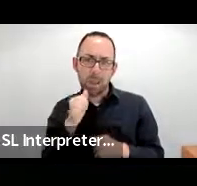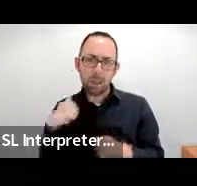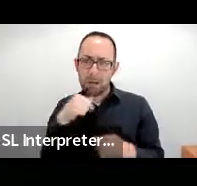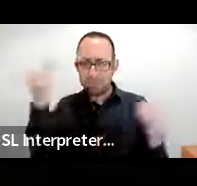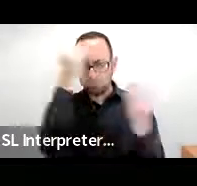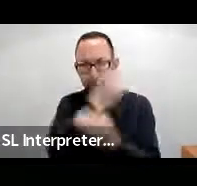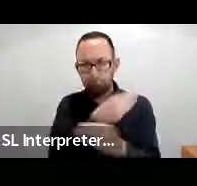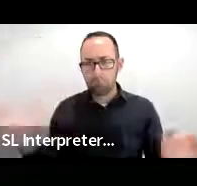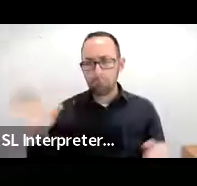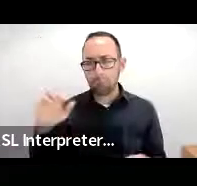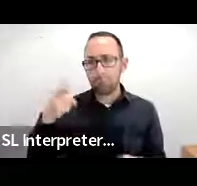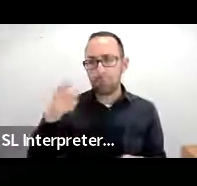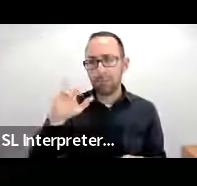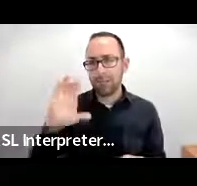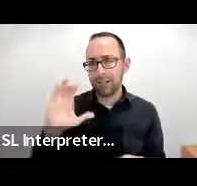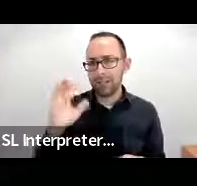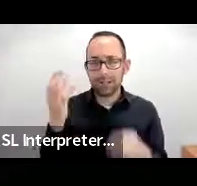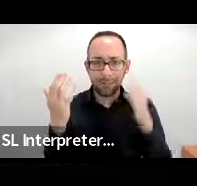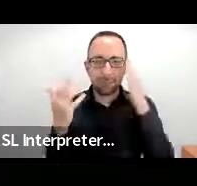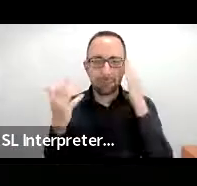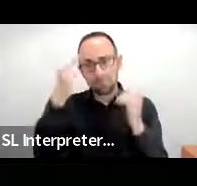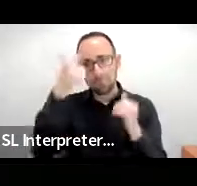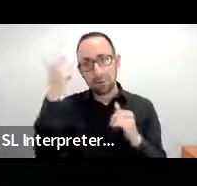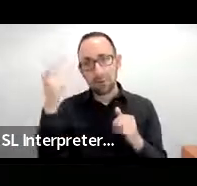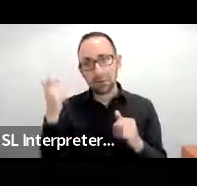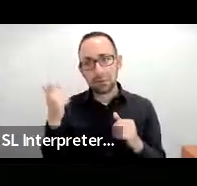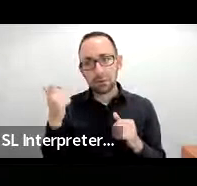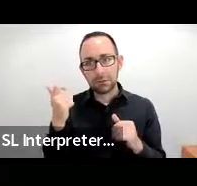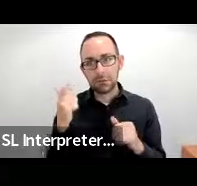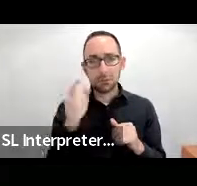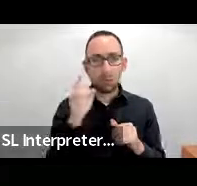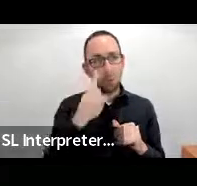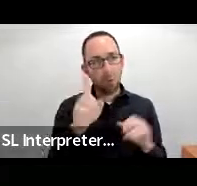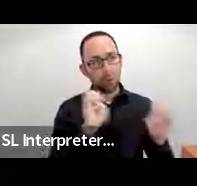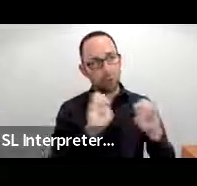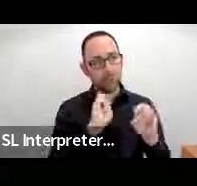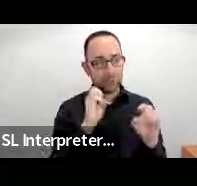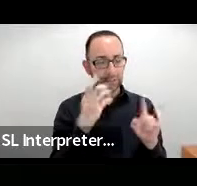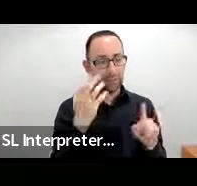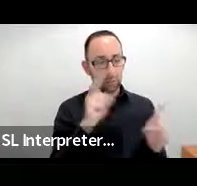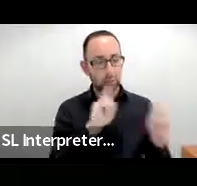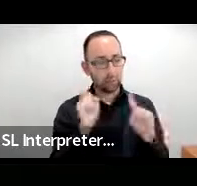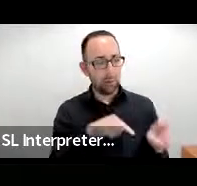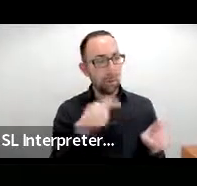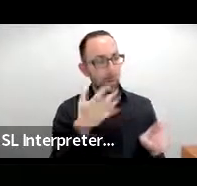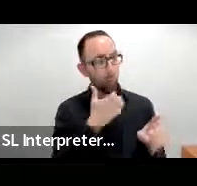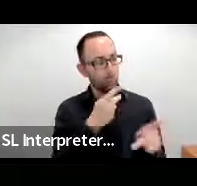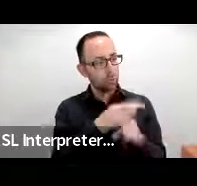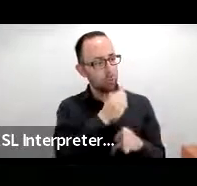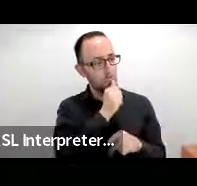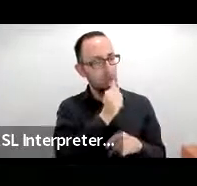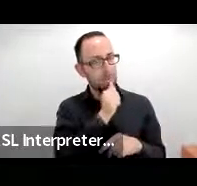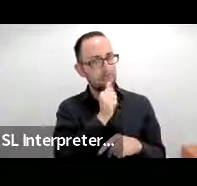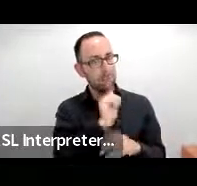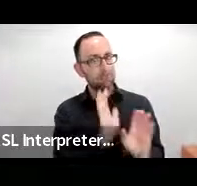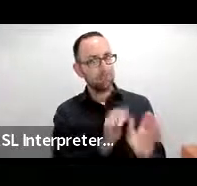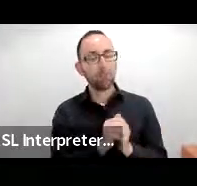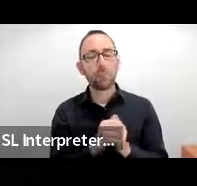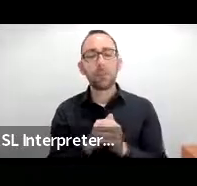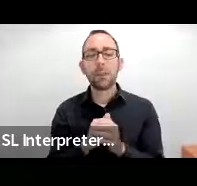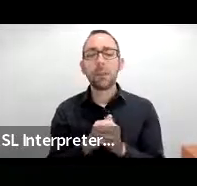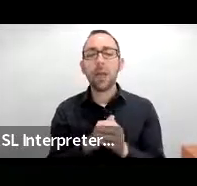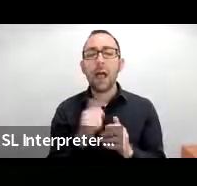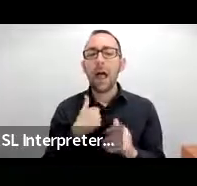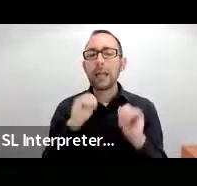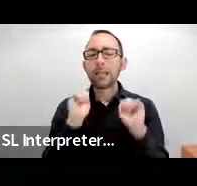publicly because of exactly it's for emergency responses, and we do not want to give everybody our emergency responses.